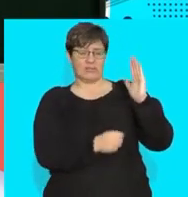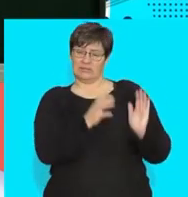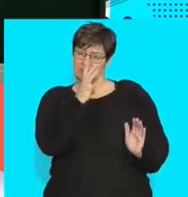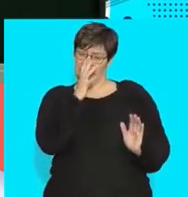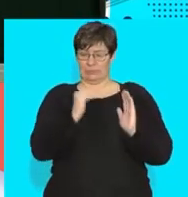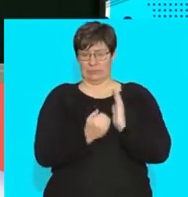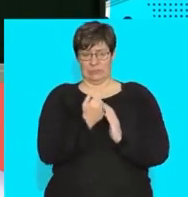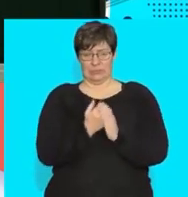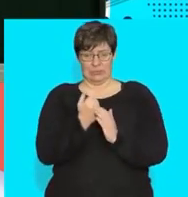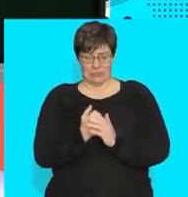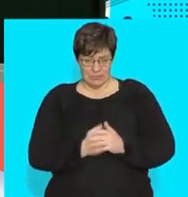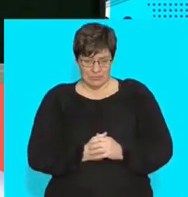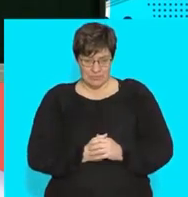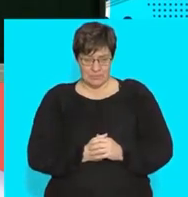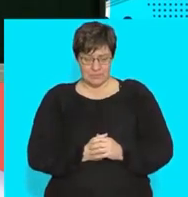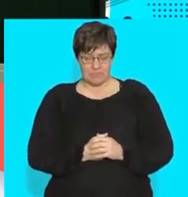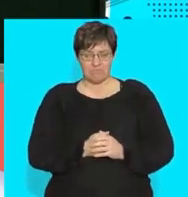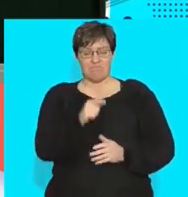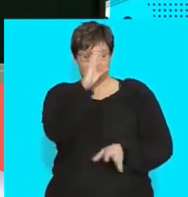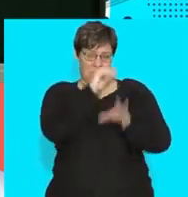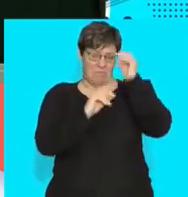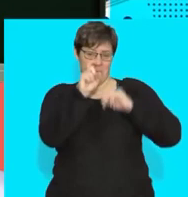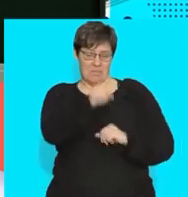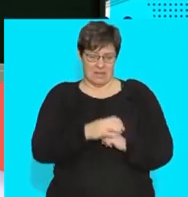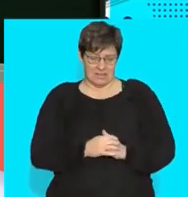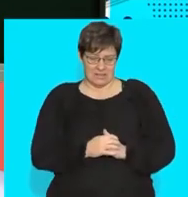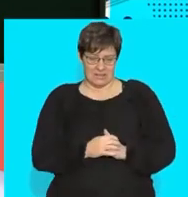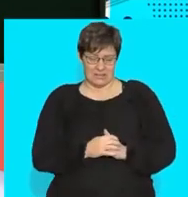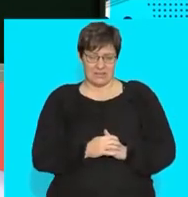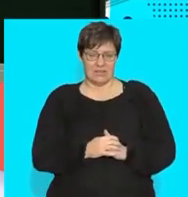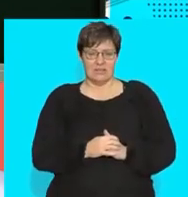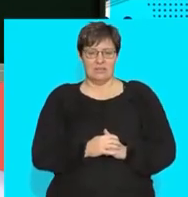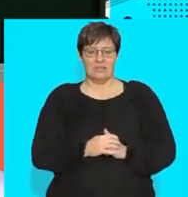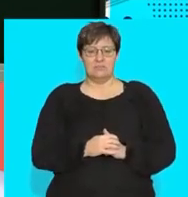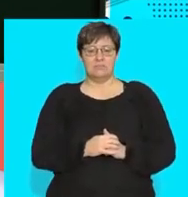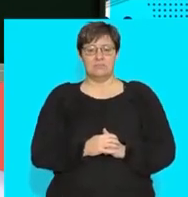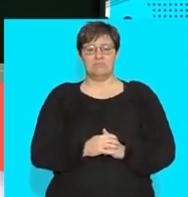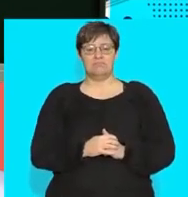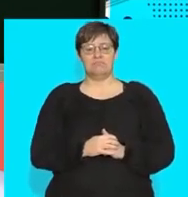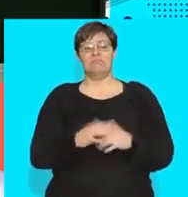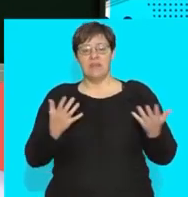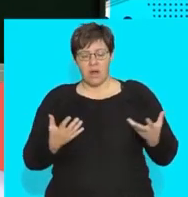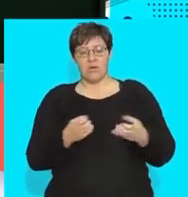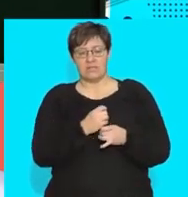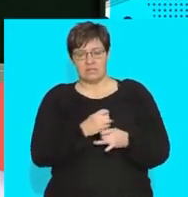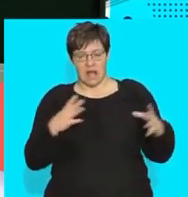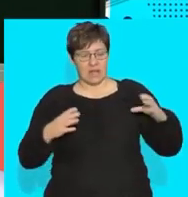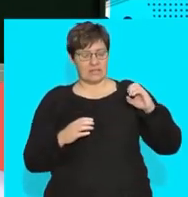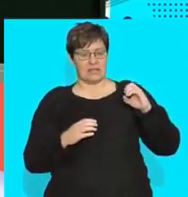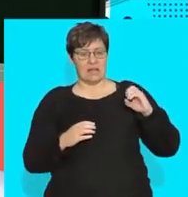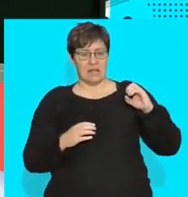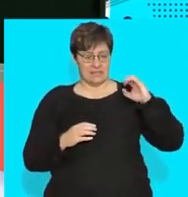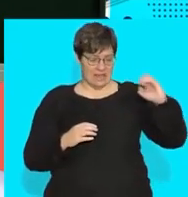to learn. We're going to start literally, when I'm looking at organelles, we're going to start to label